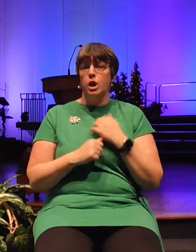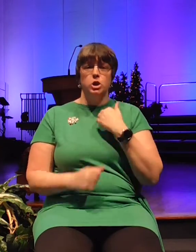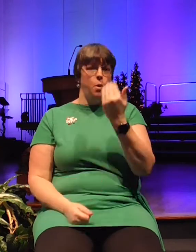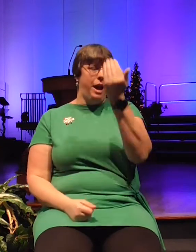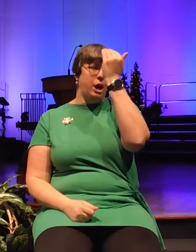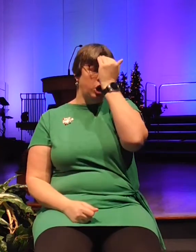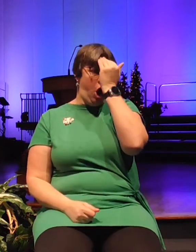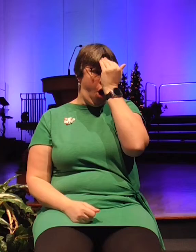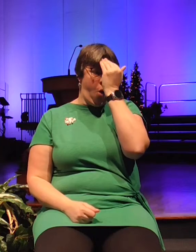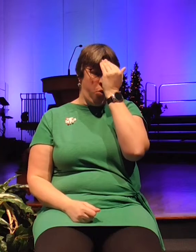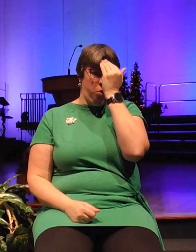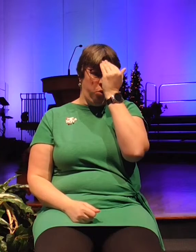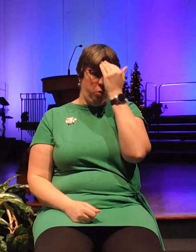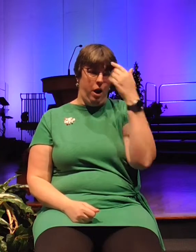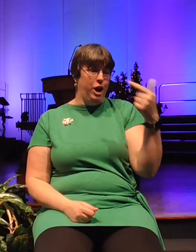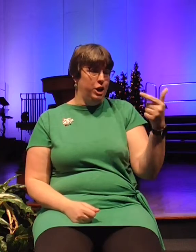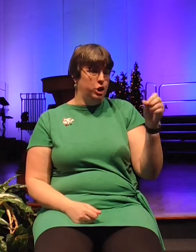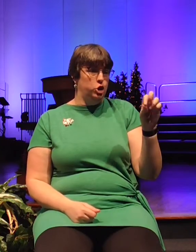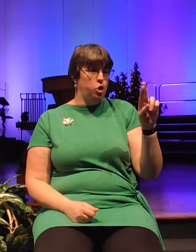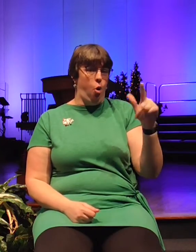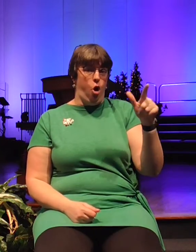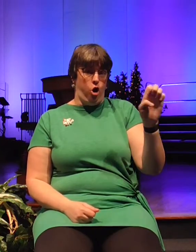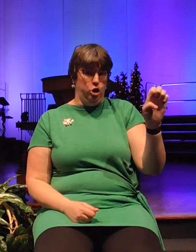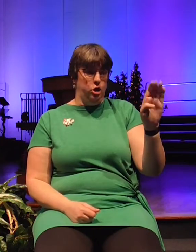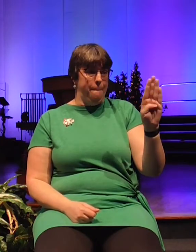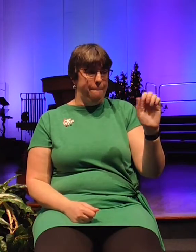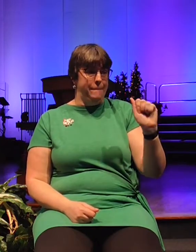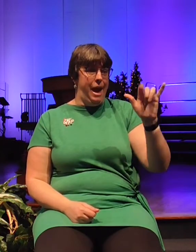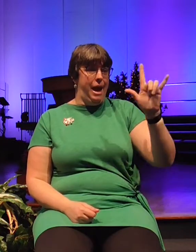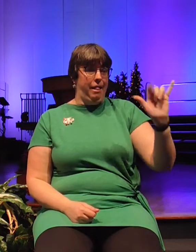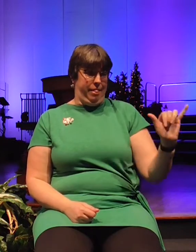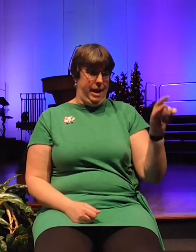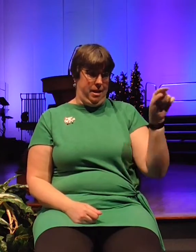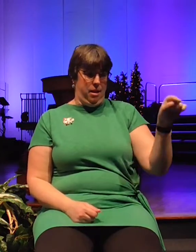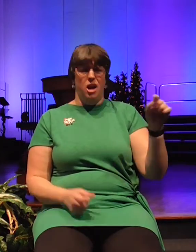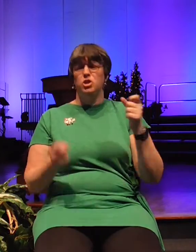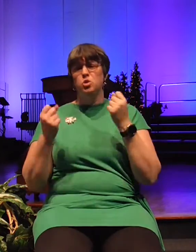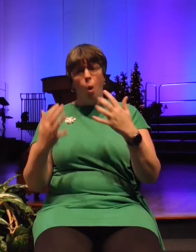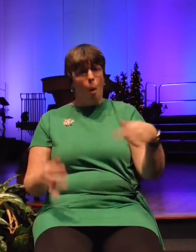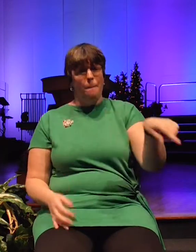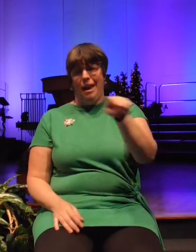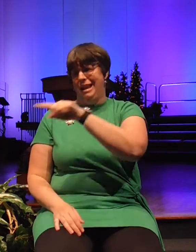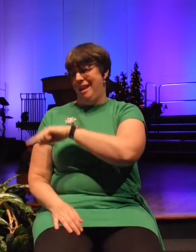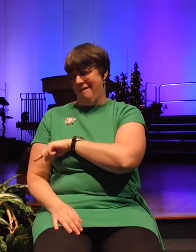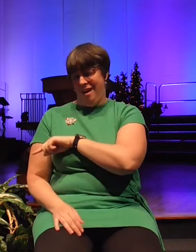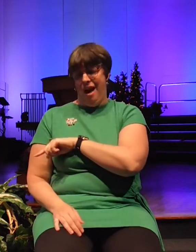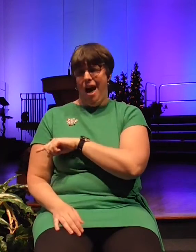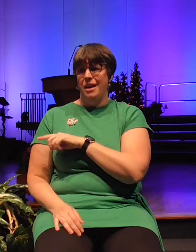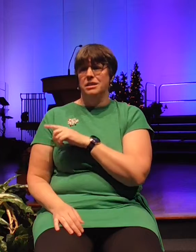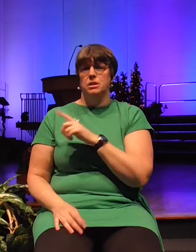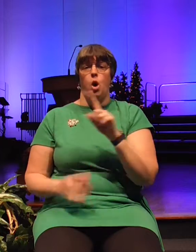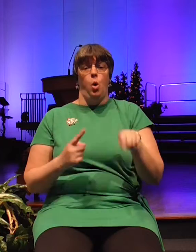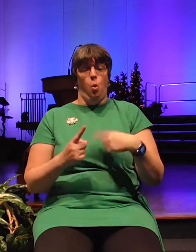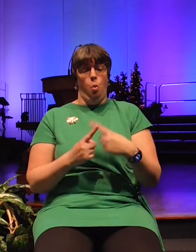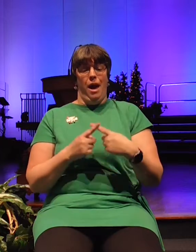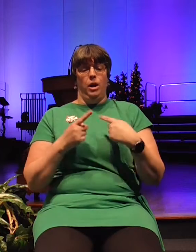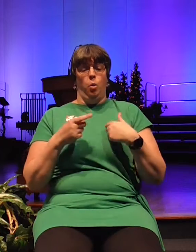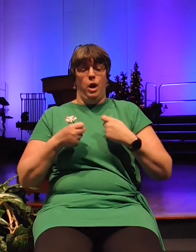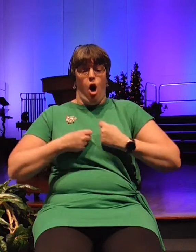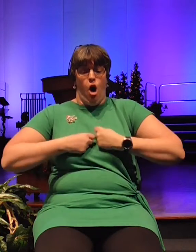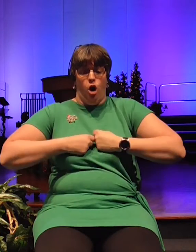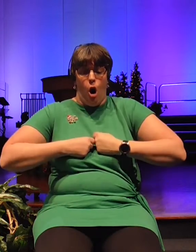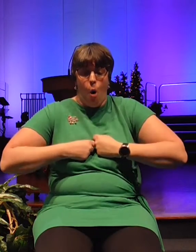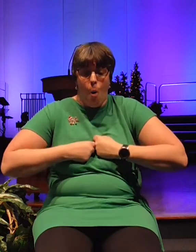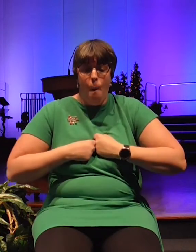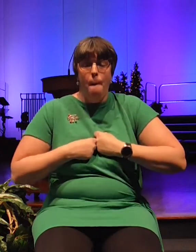that just like George Bailey, just like so many of us along the journey, when we are open to being